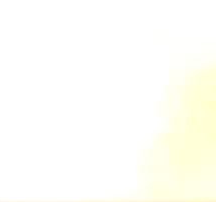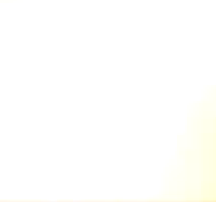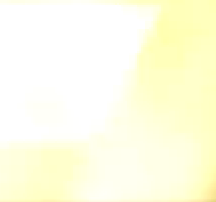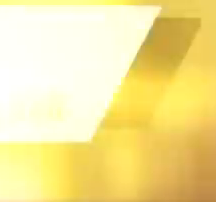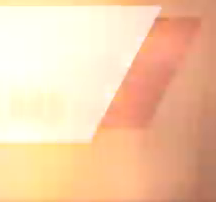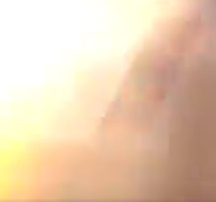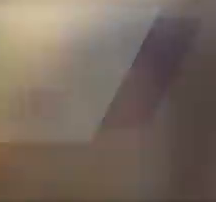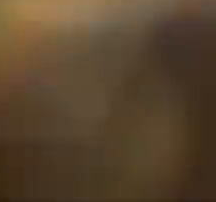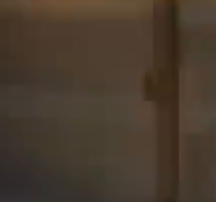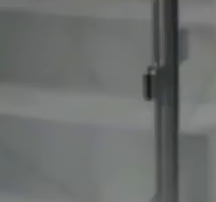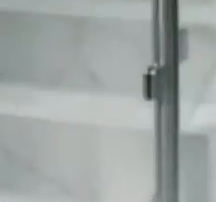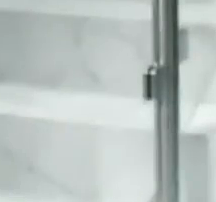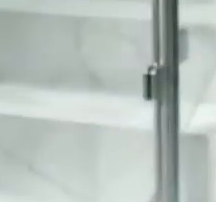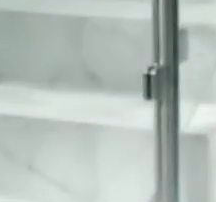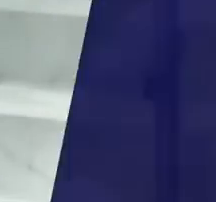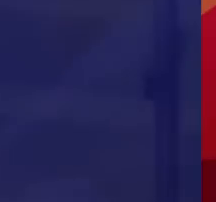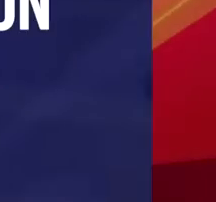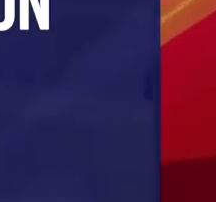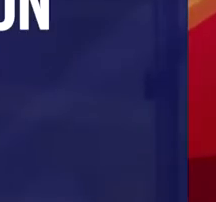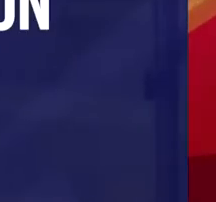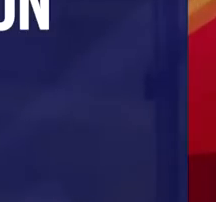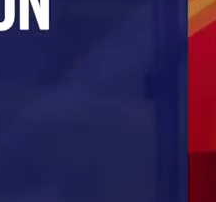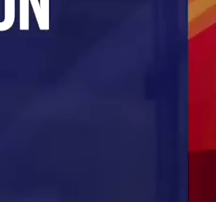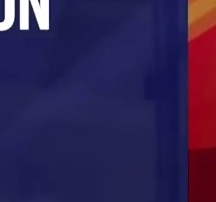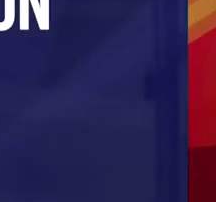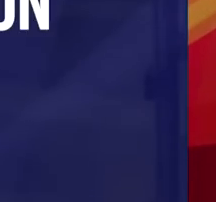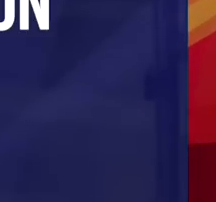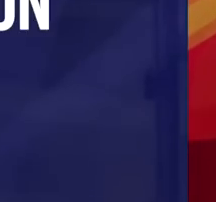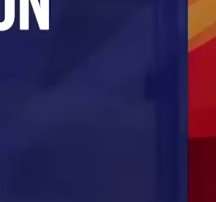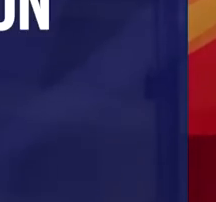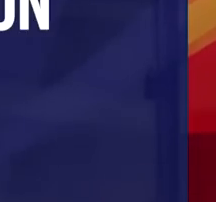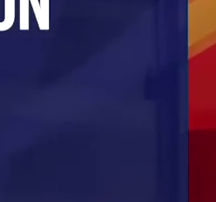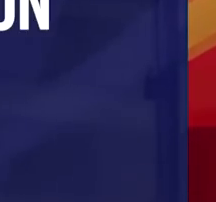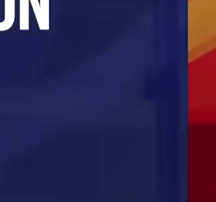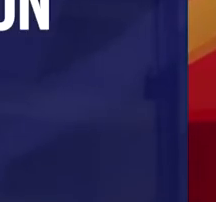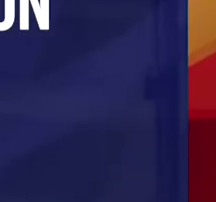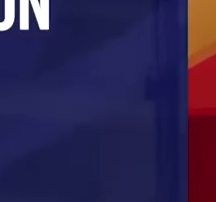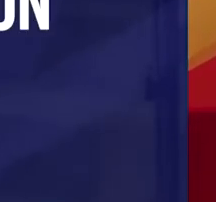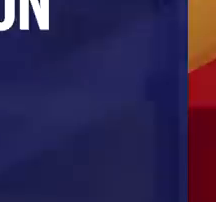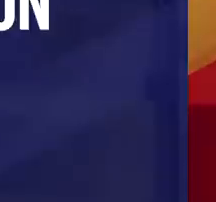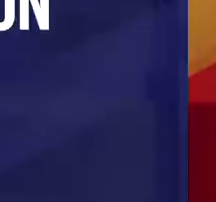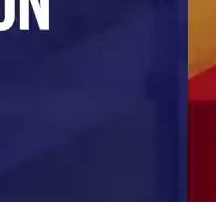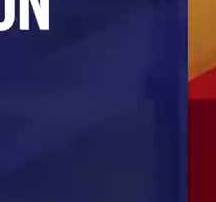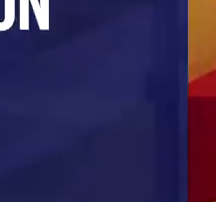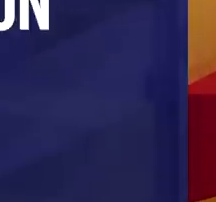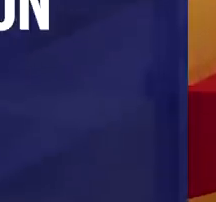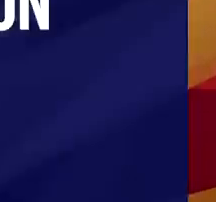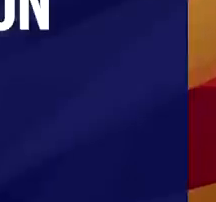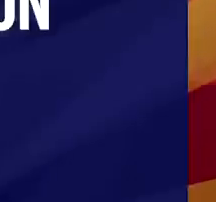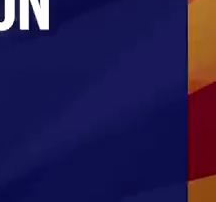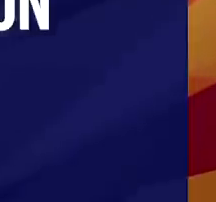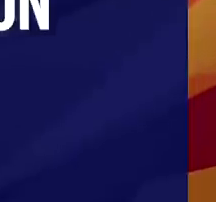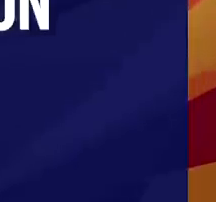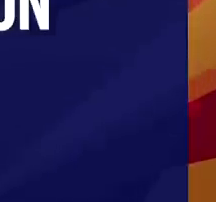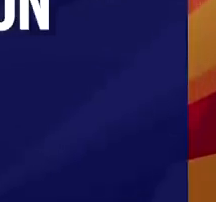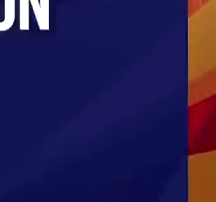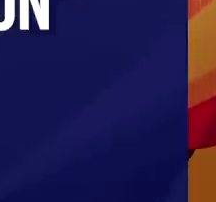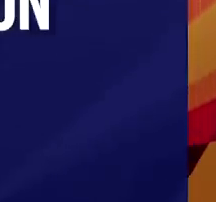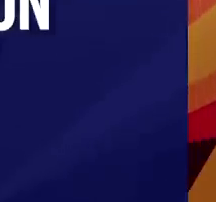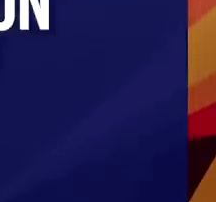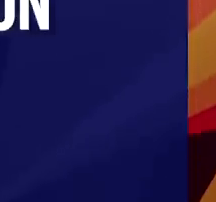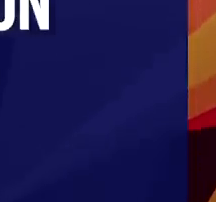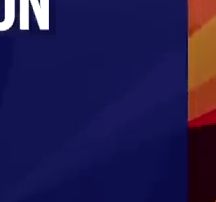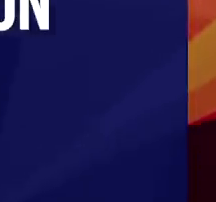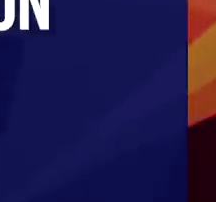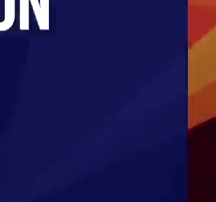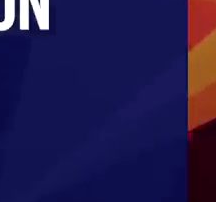rboone@wheelerbc.org for more information. Join the HIV Ministry Zoom meetings on the second Saturday of each month at noon. We provide